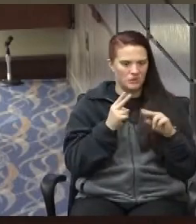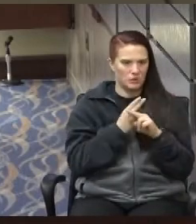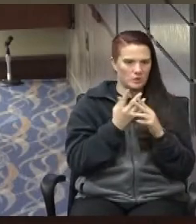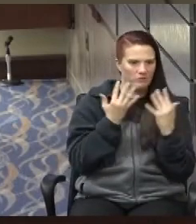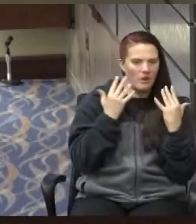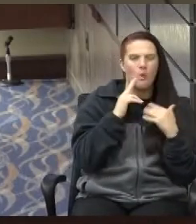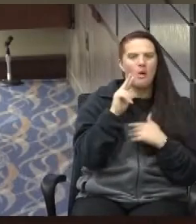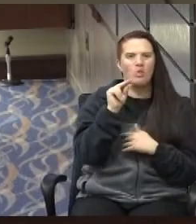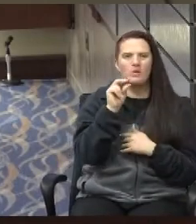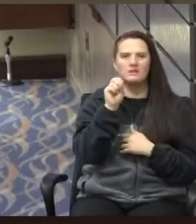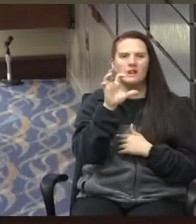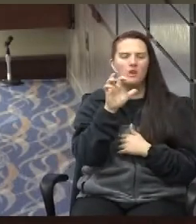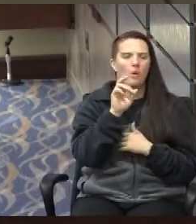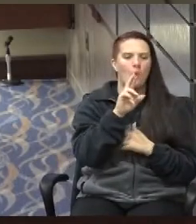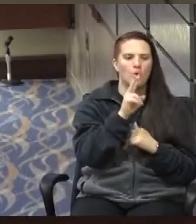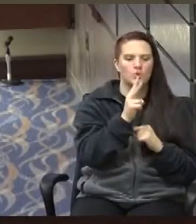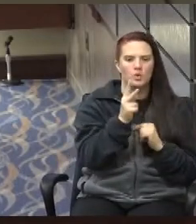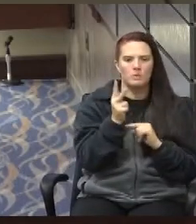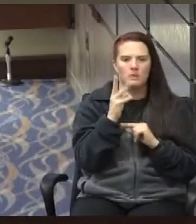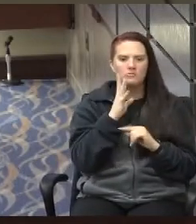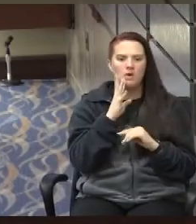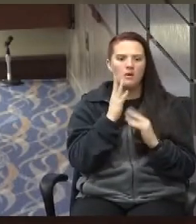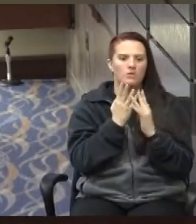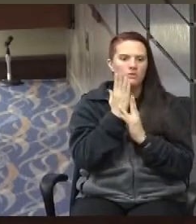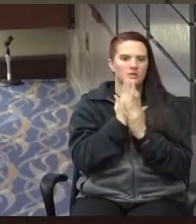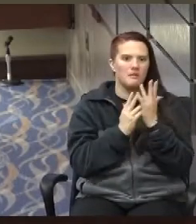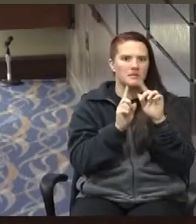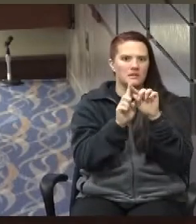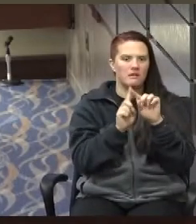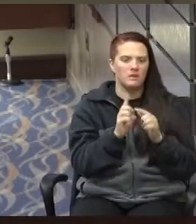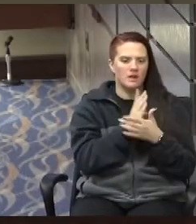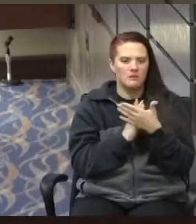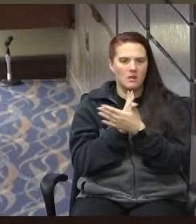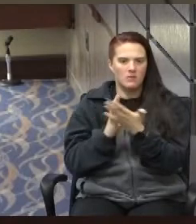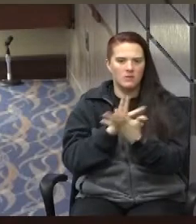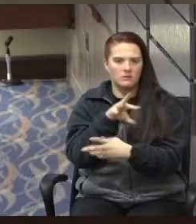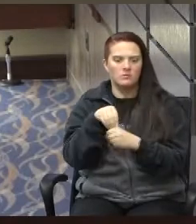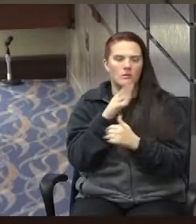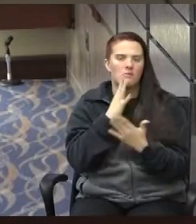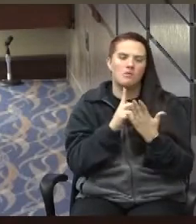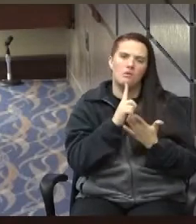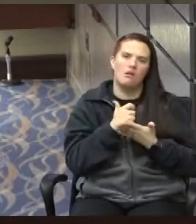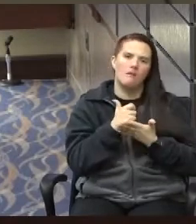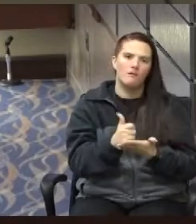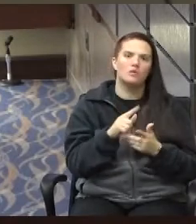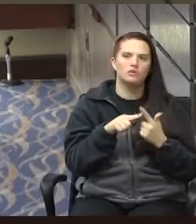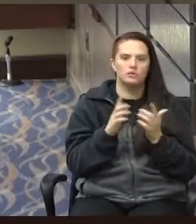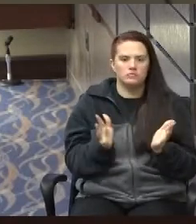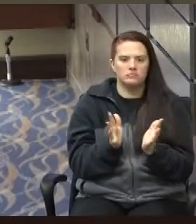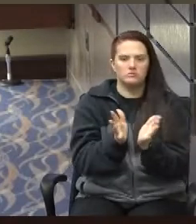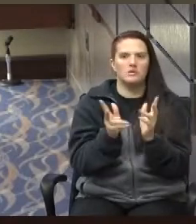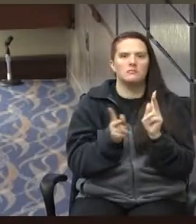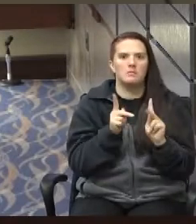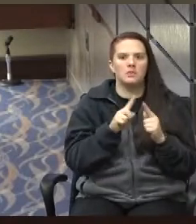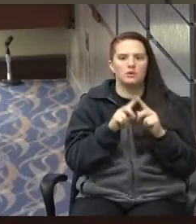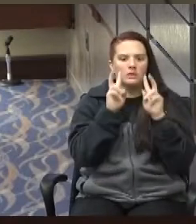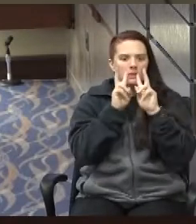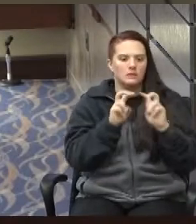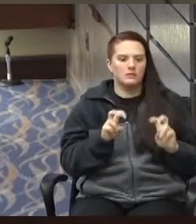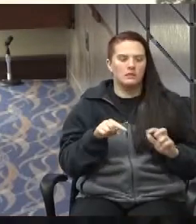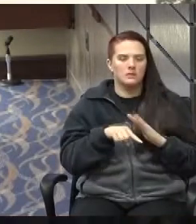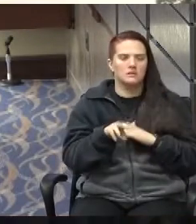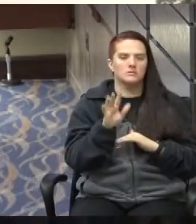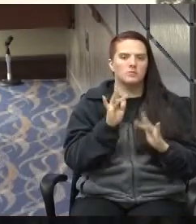to 2 or 3 minute video of y'all talking through some of the different components might be really helpful to encourage people to explore this website.